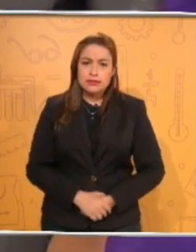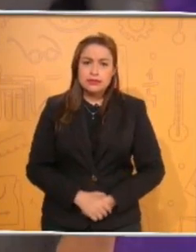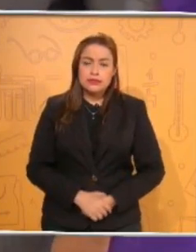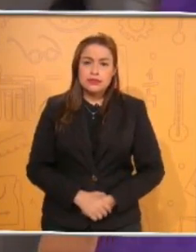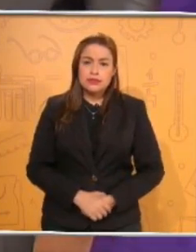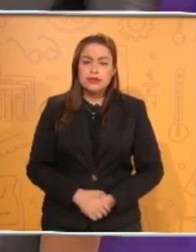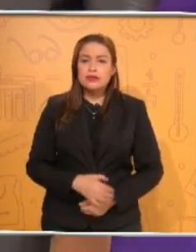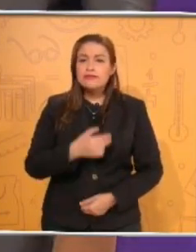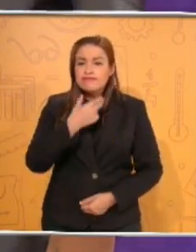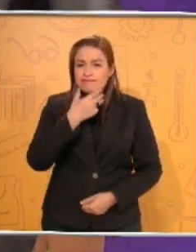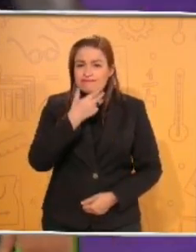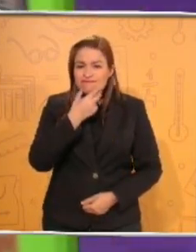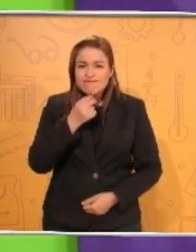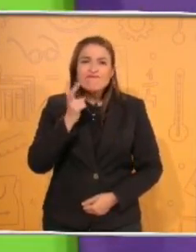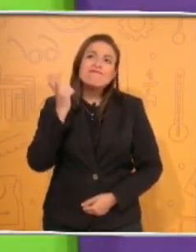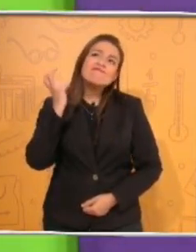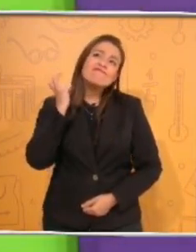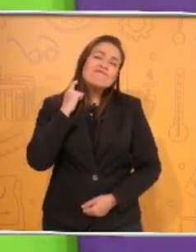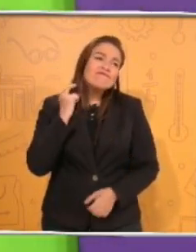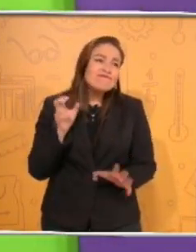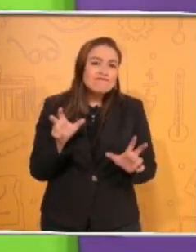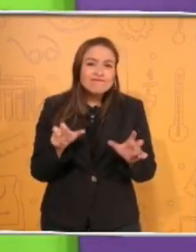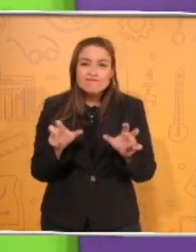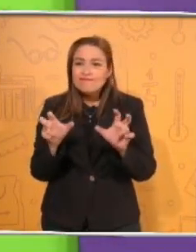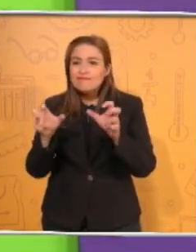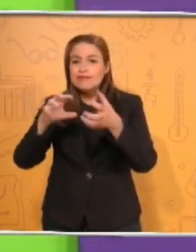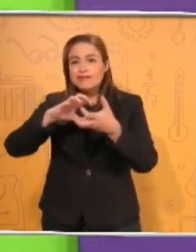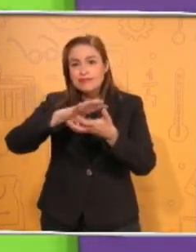Dracula was transforming,